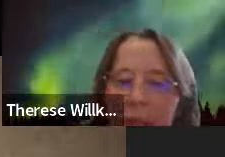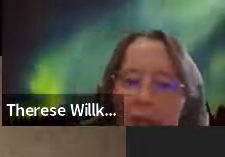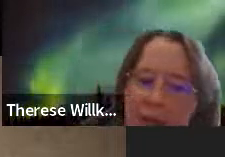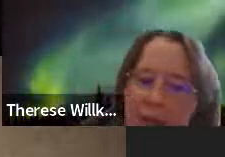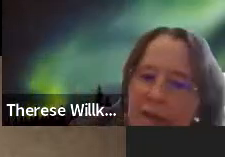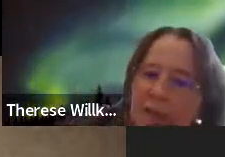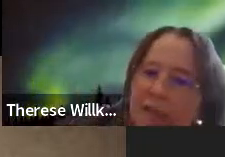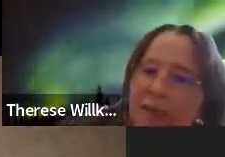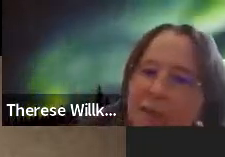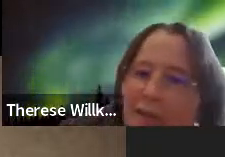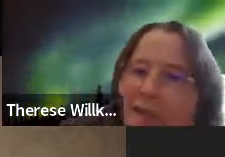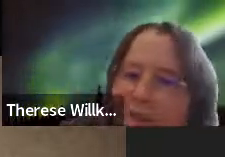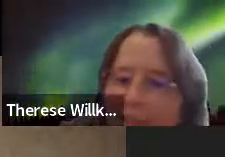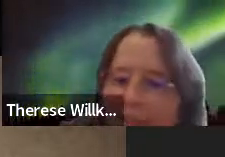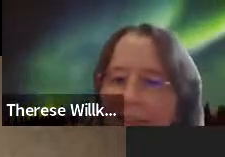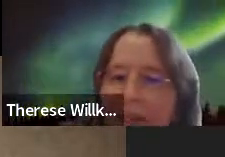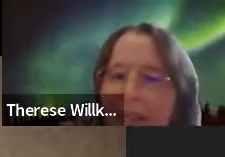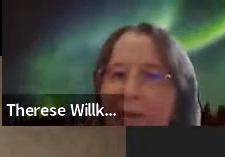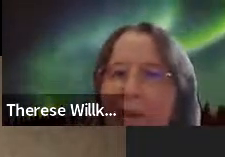And